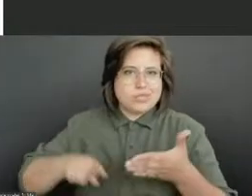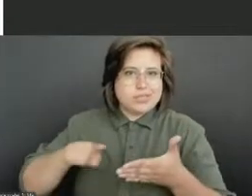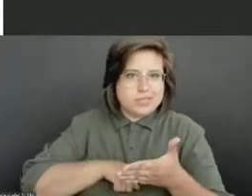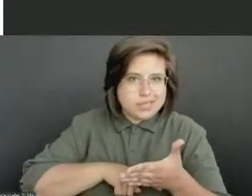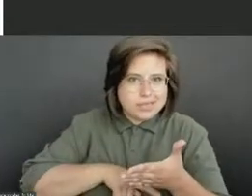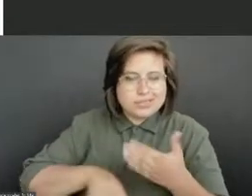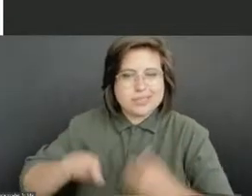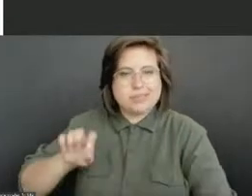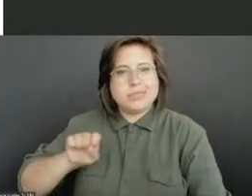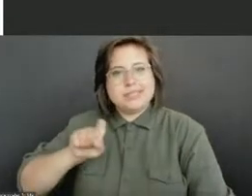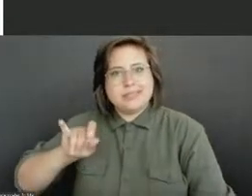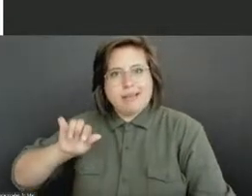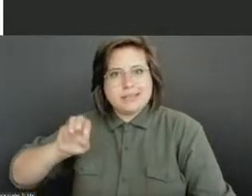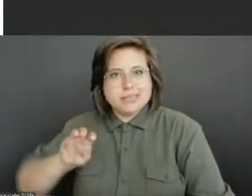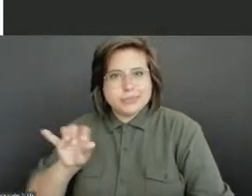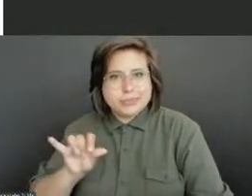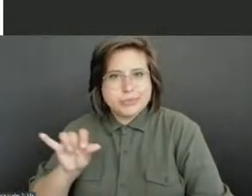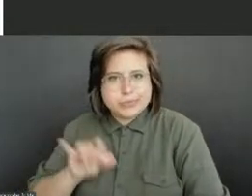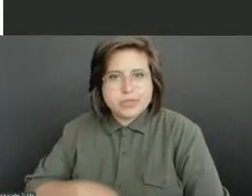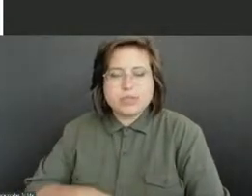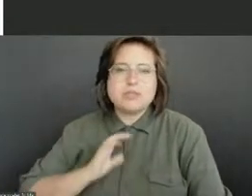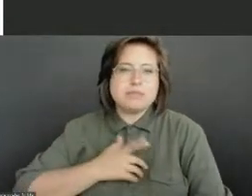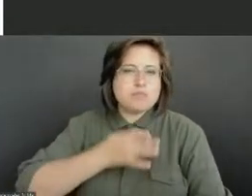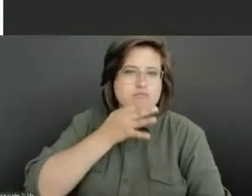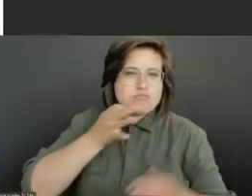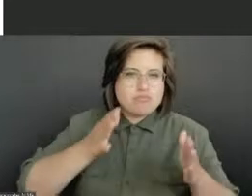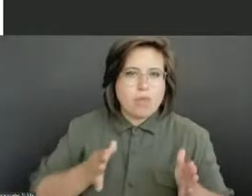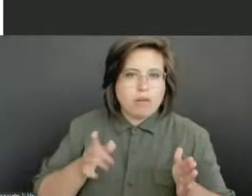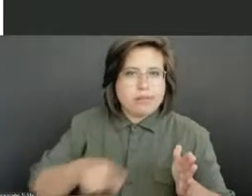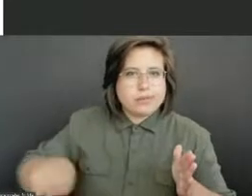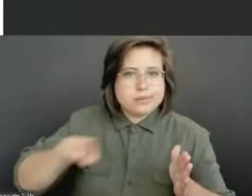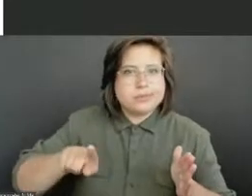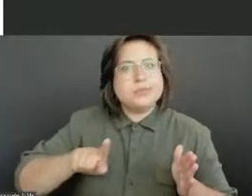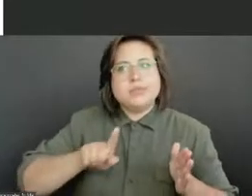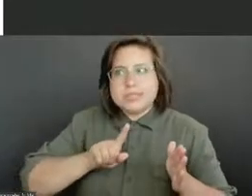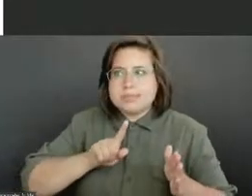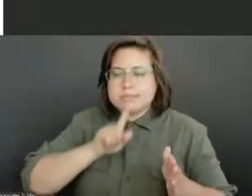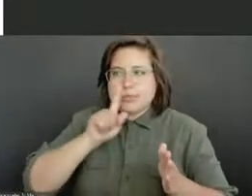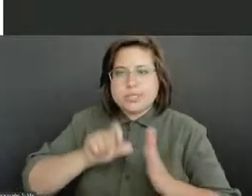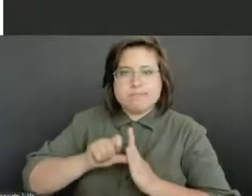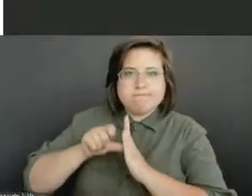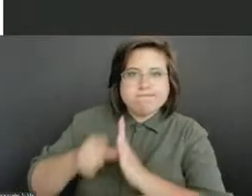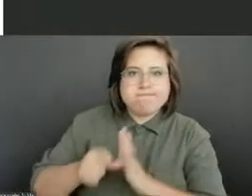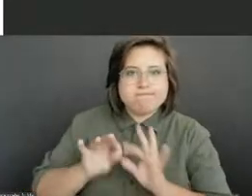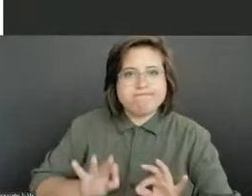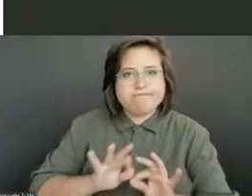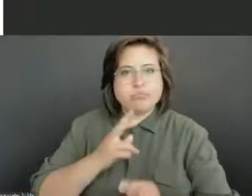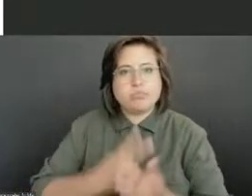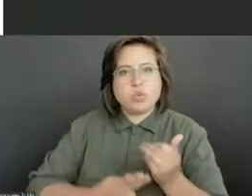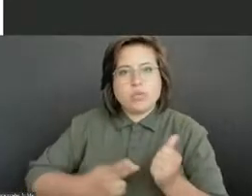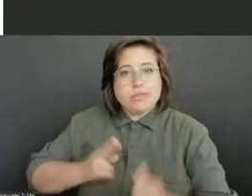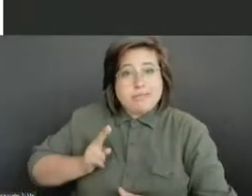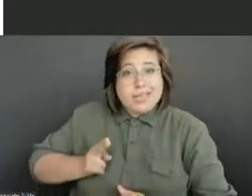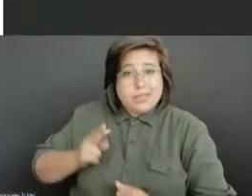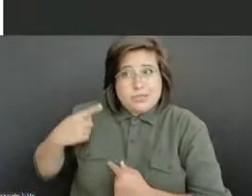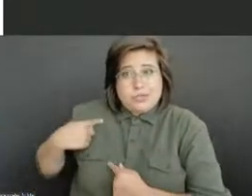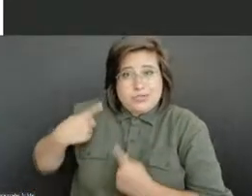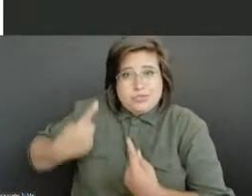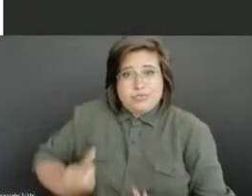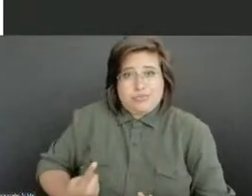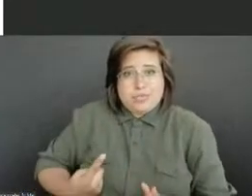sexism. Our experts have really reinforced the importance of both the legacy of